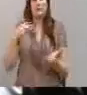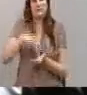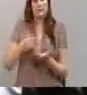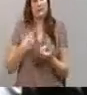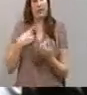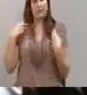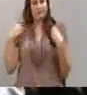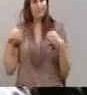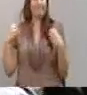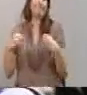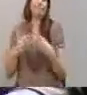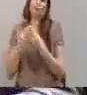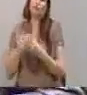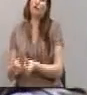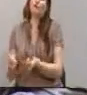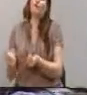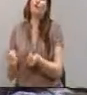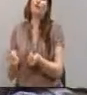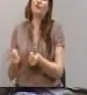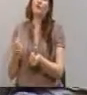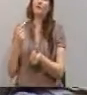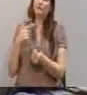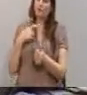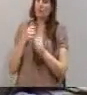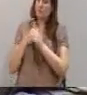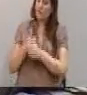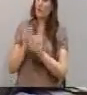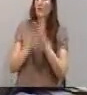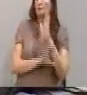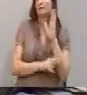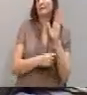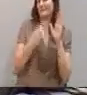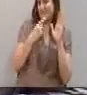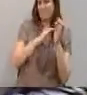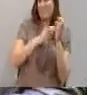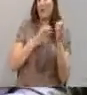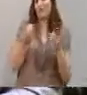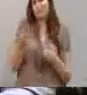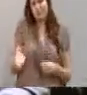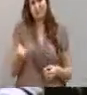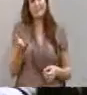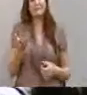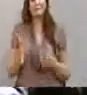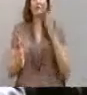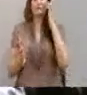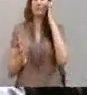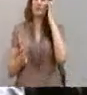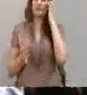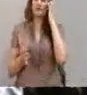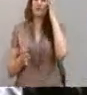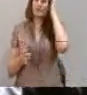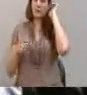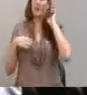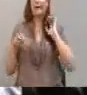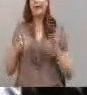of forging solution through the powers that the Constitution gives us as a Parliament without waiting for the Executive,